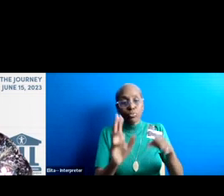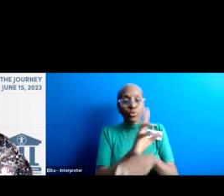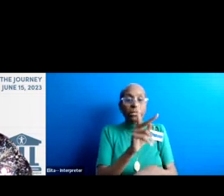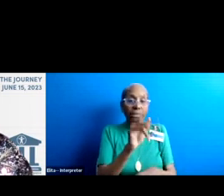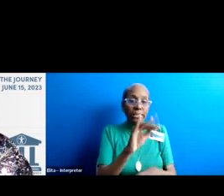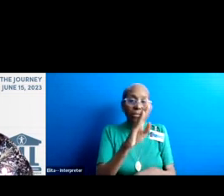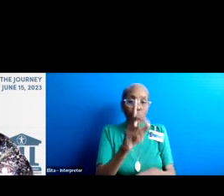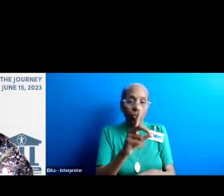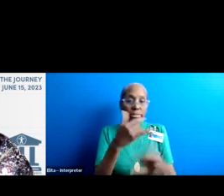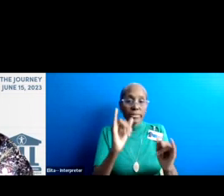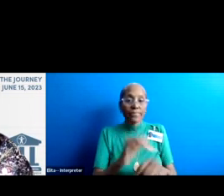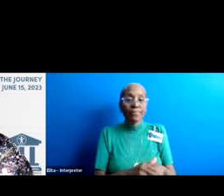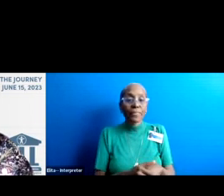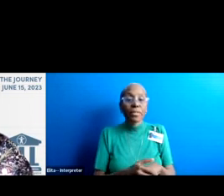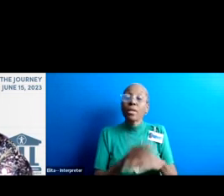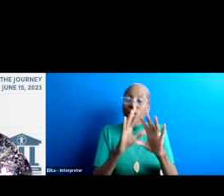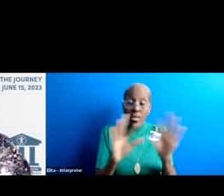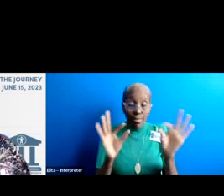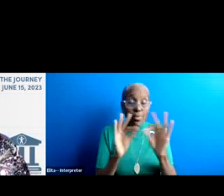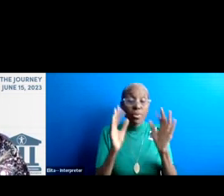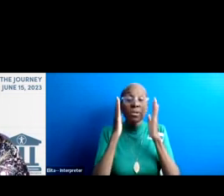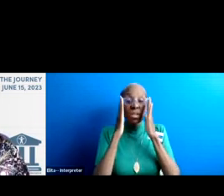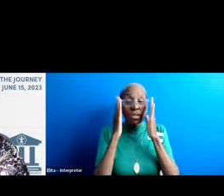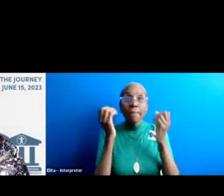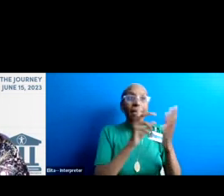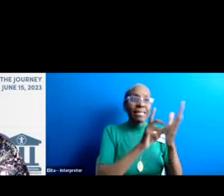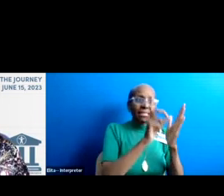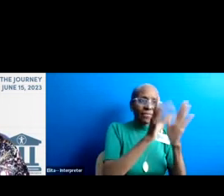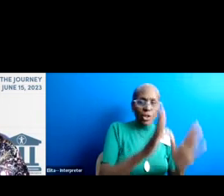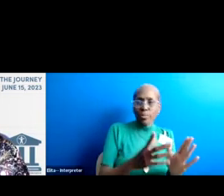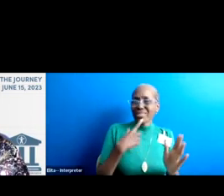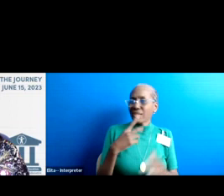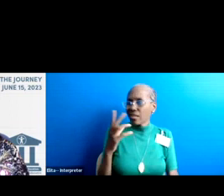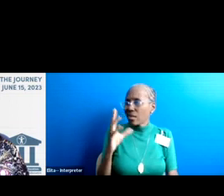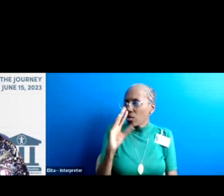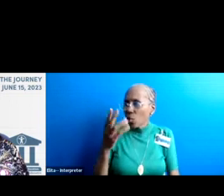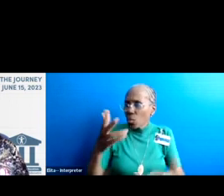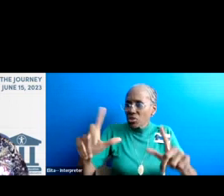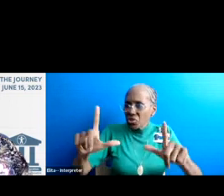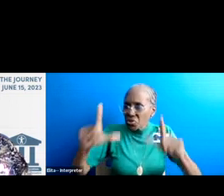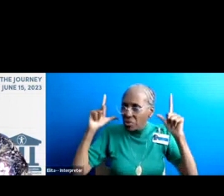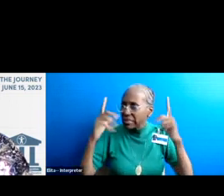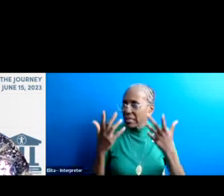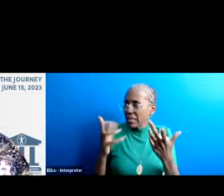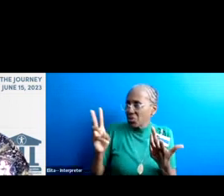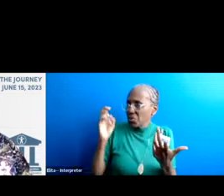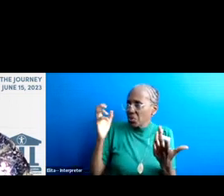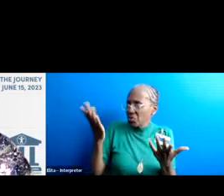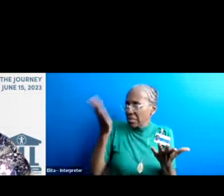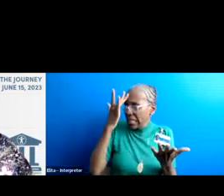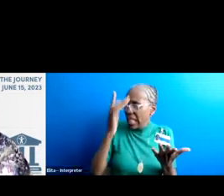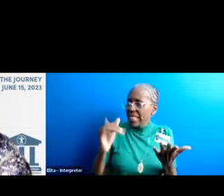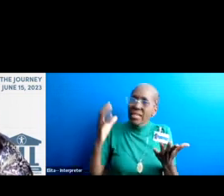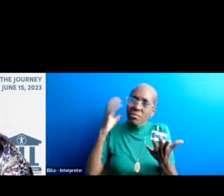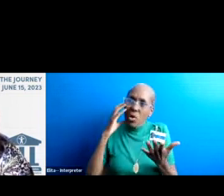keyboard. This is important. I've had a lot of developers that are like, no, nobody zooms in that far. Or, that's just the mobile